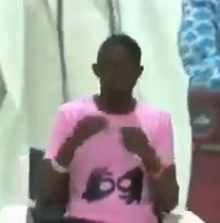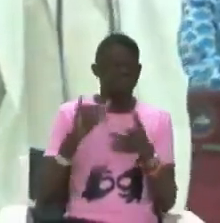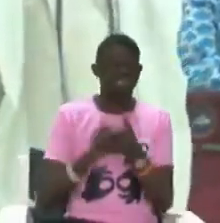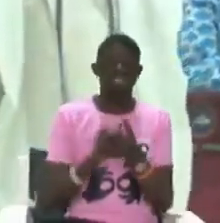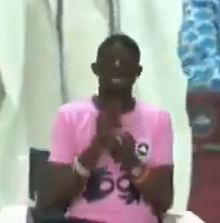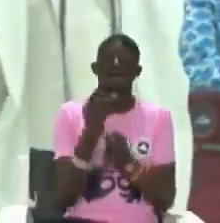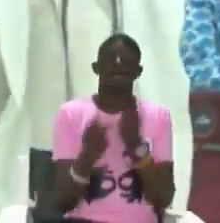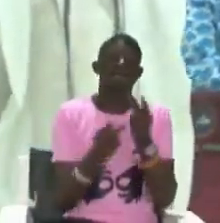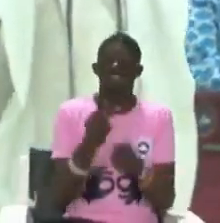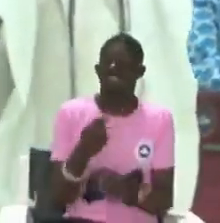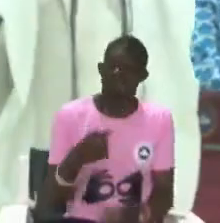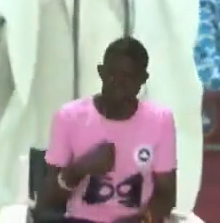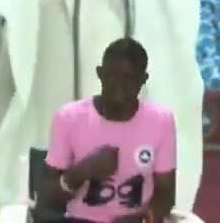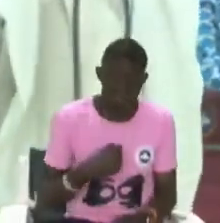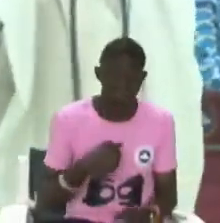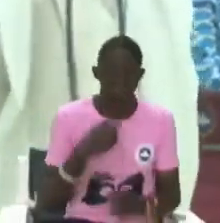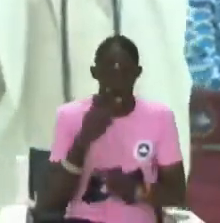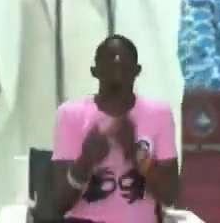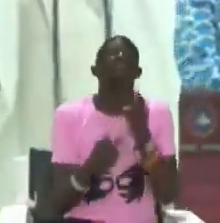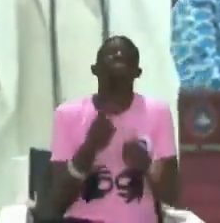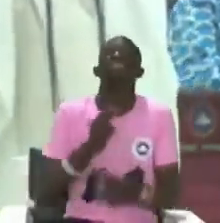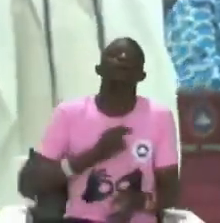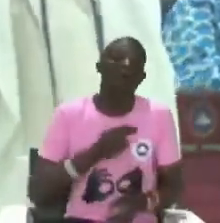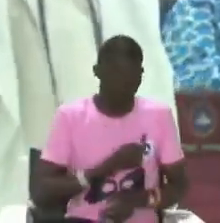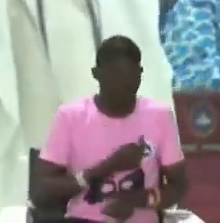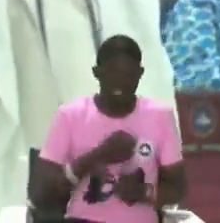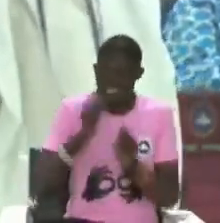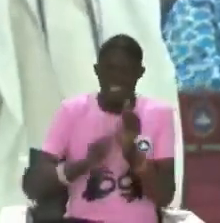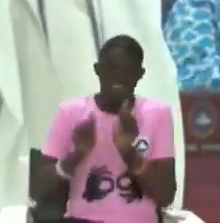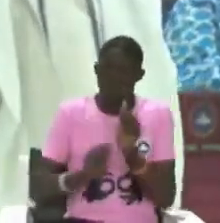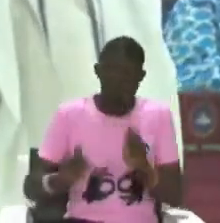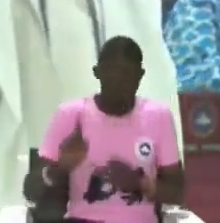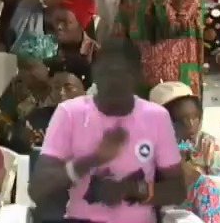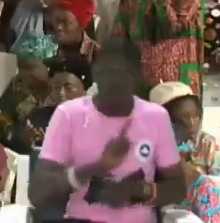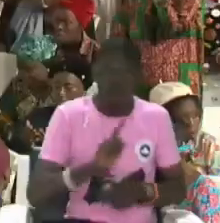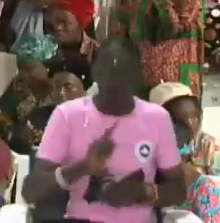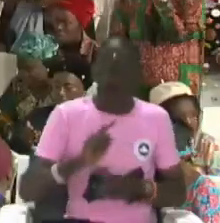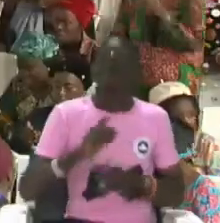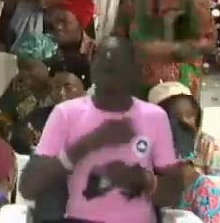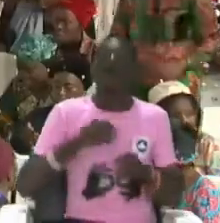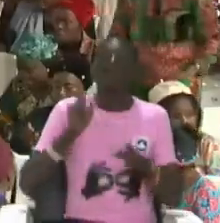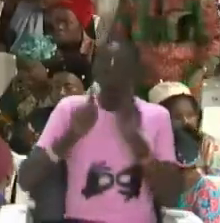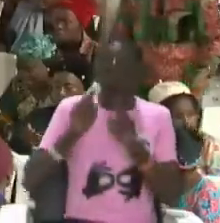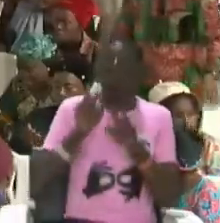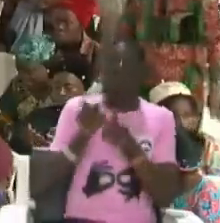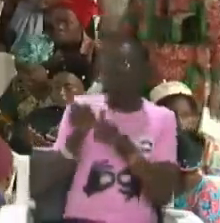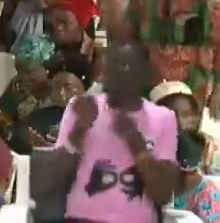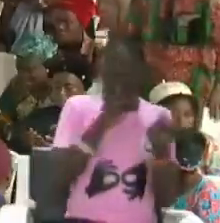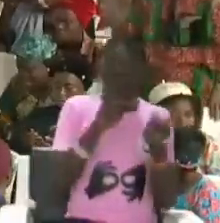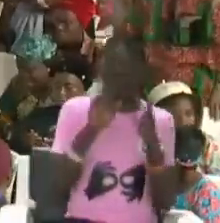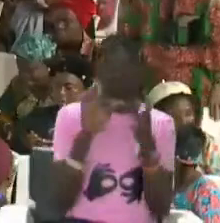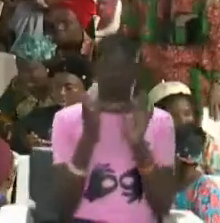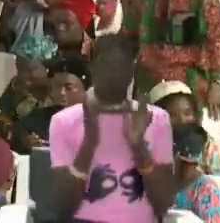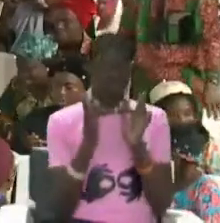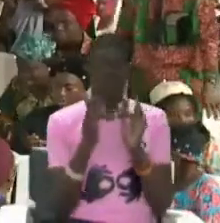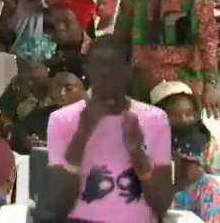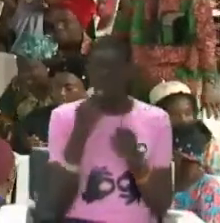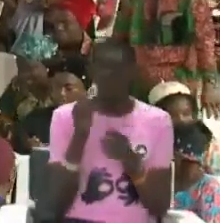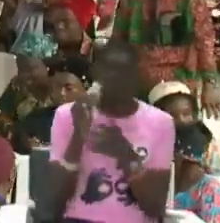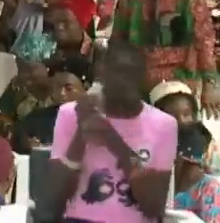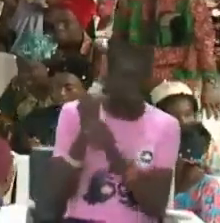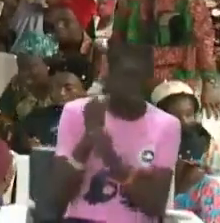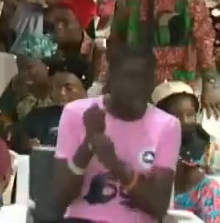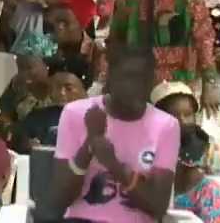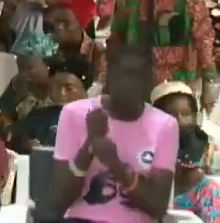visit us. Visit us tonight. Every one of us here, and those that are watching online, that are trusting you for an area